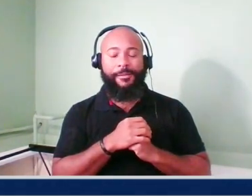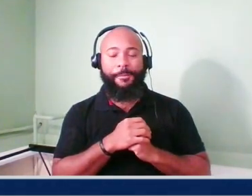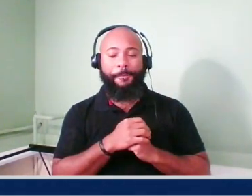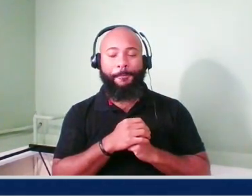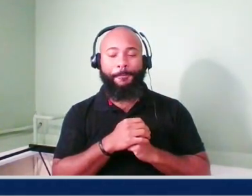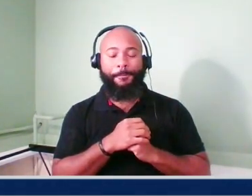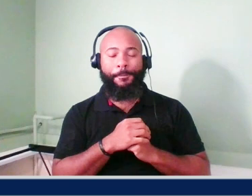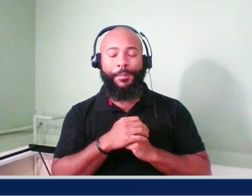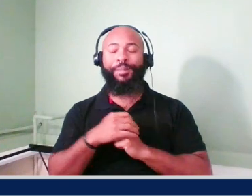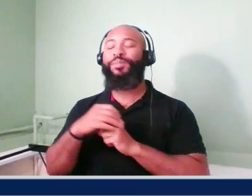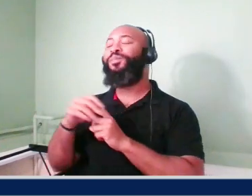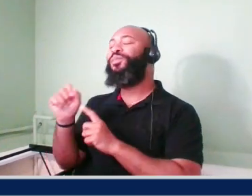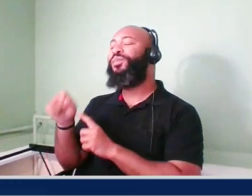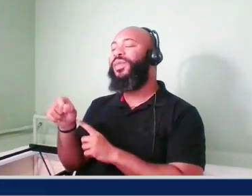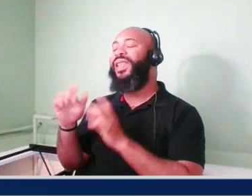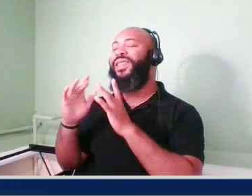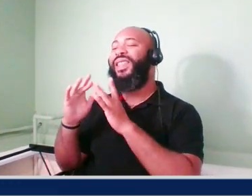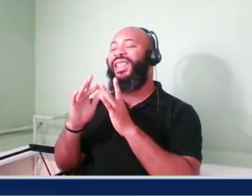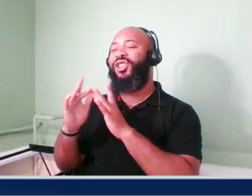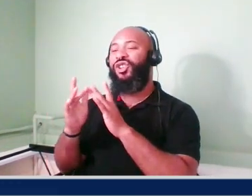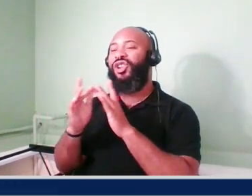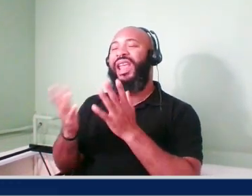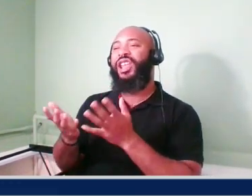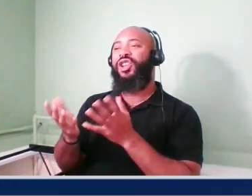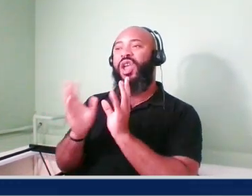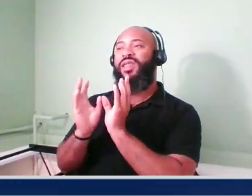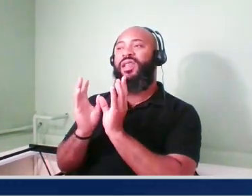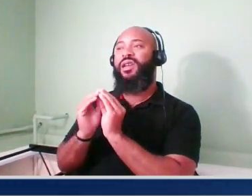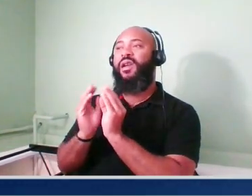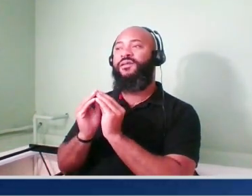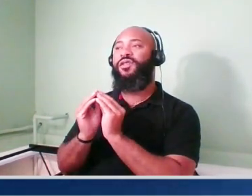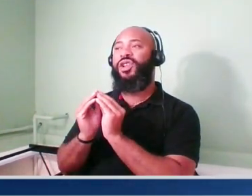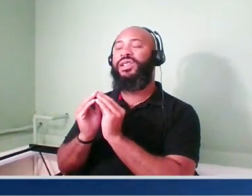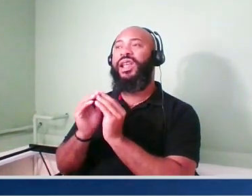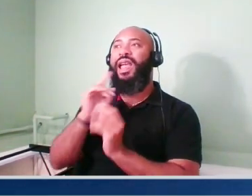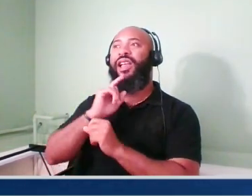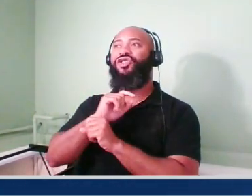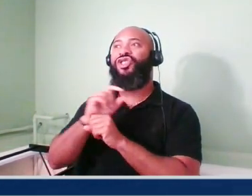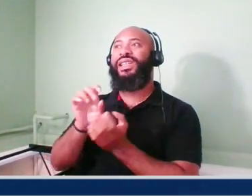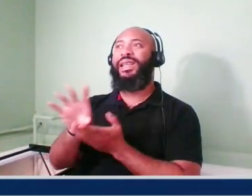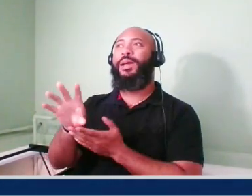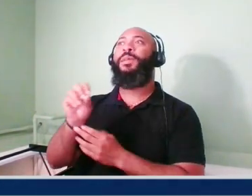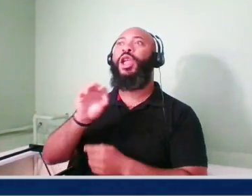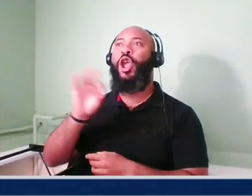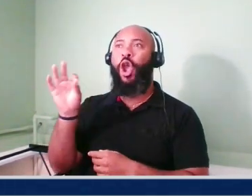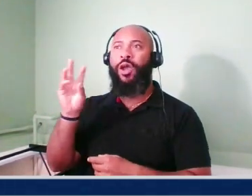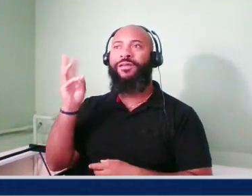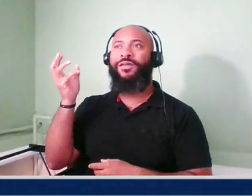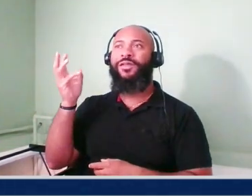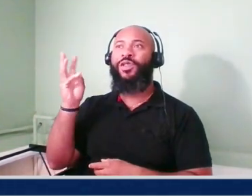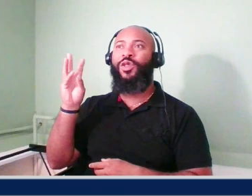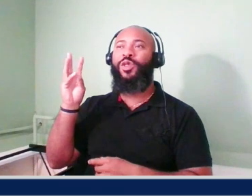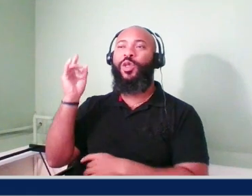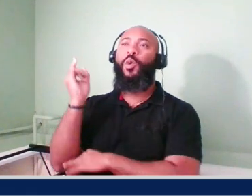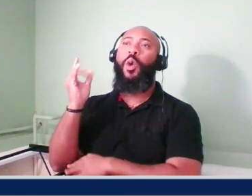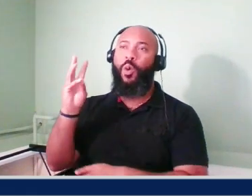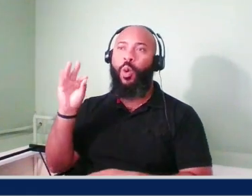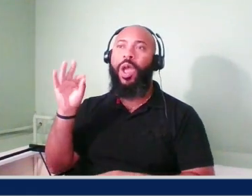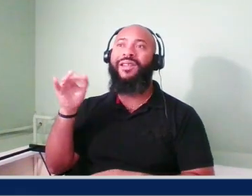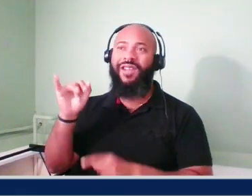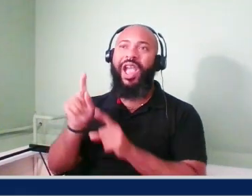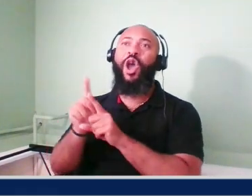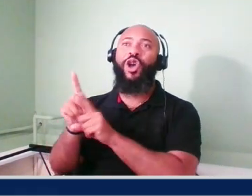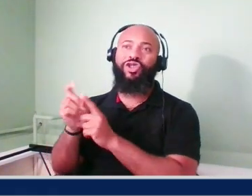You know, the internet at the conference actually had kicked me off of the Wi-Fi also, so you may have been kicked